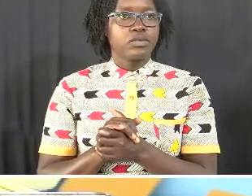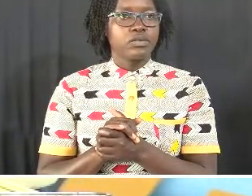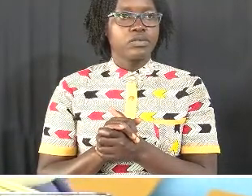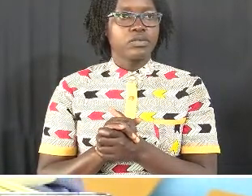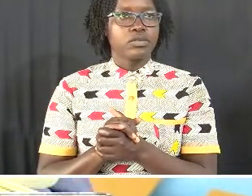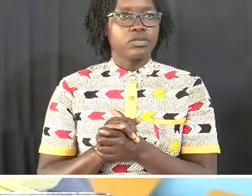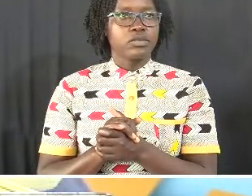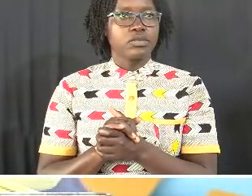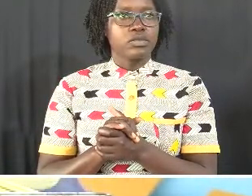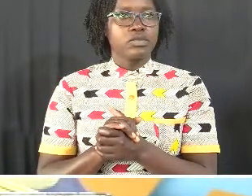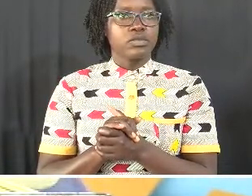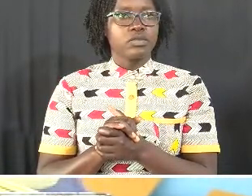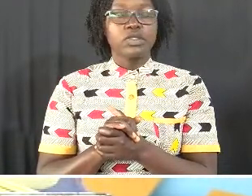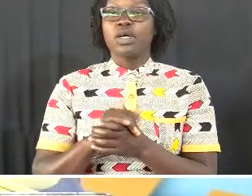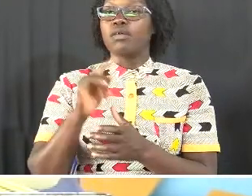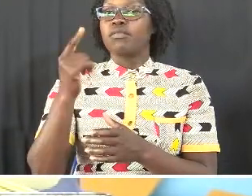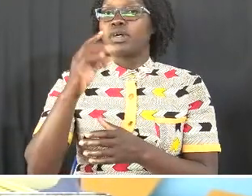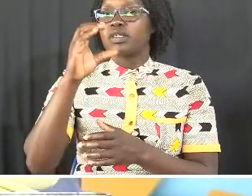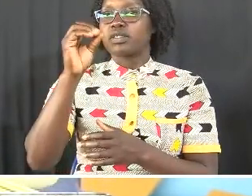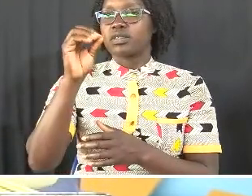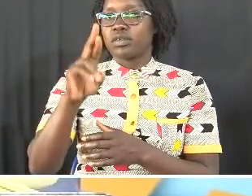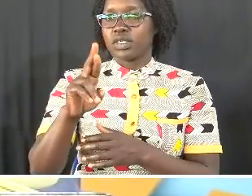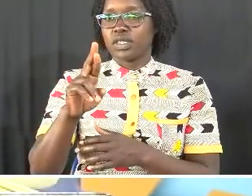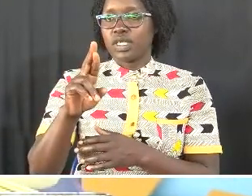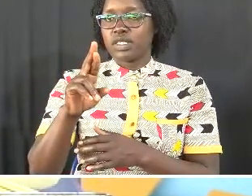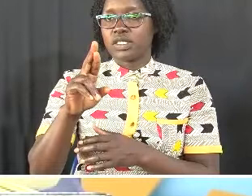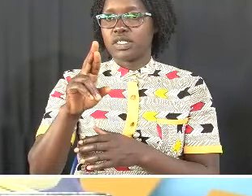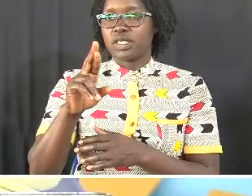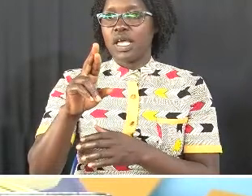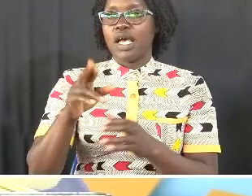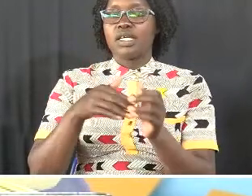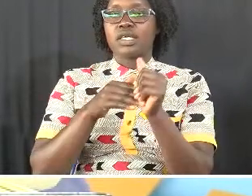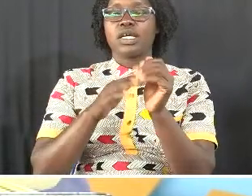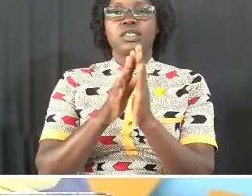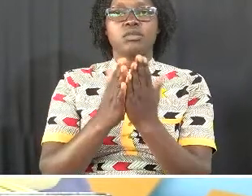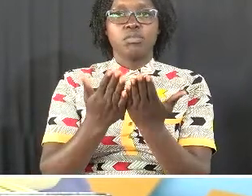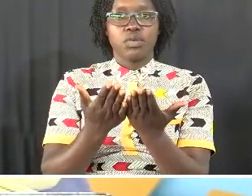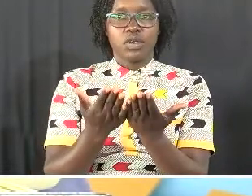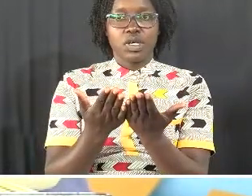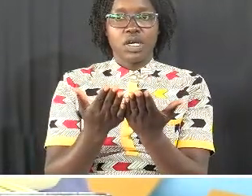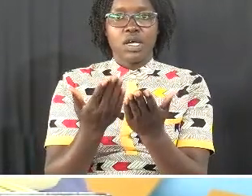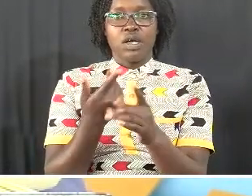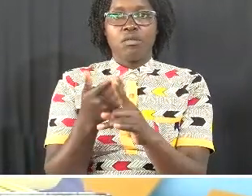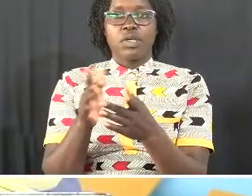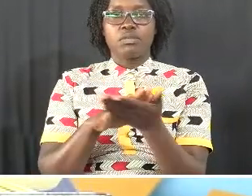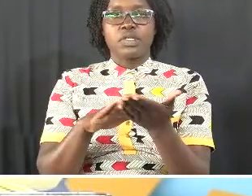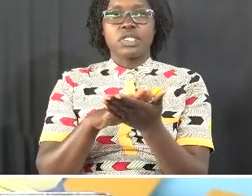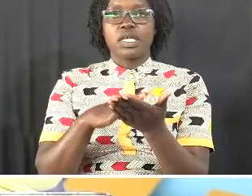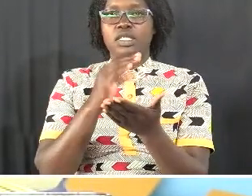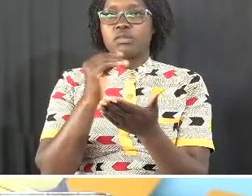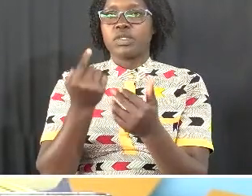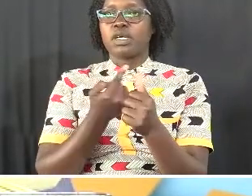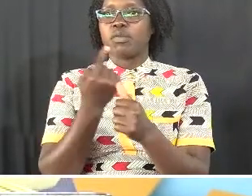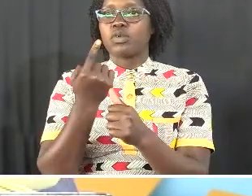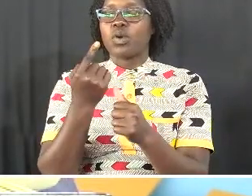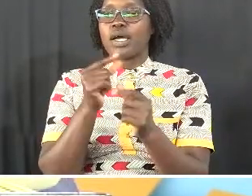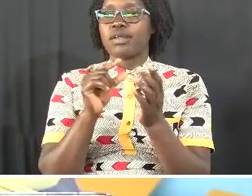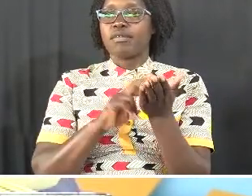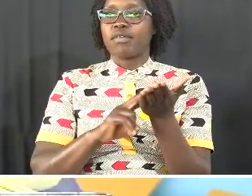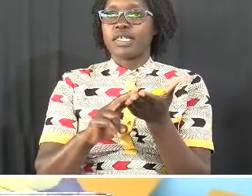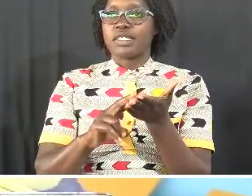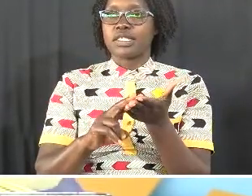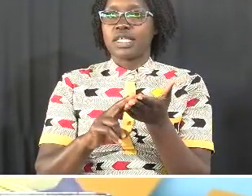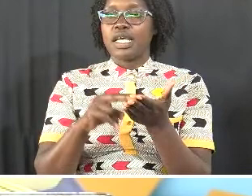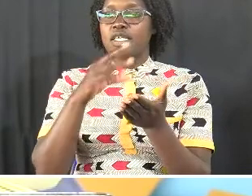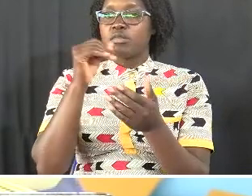I have given you 1 Corinthians as our guiding book, but I'll basically speak about only one person.